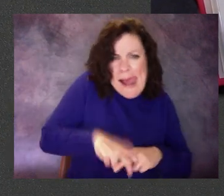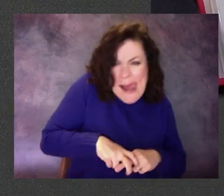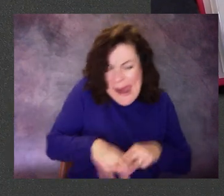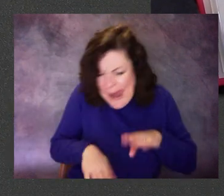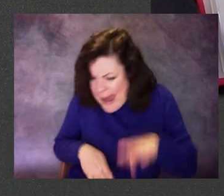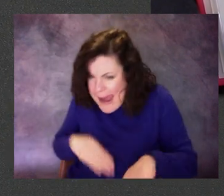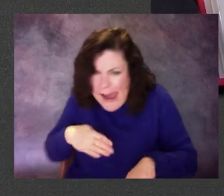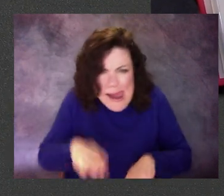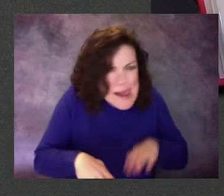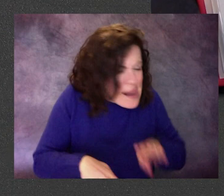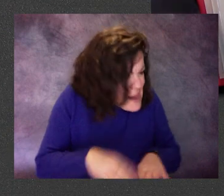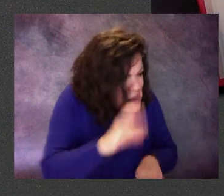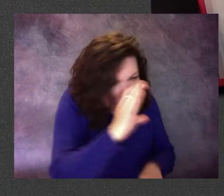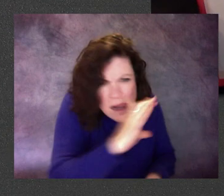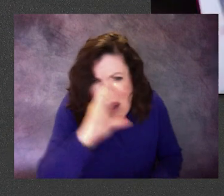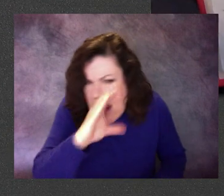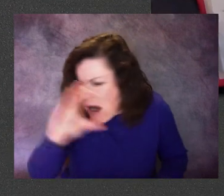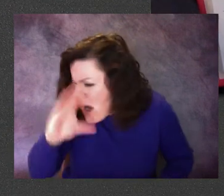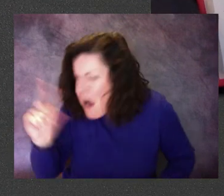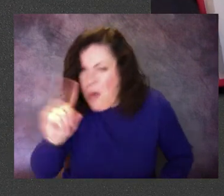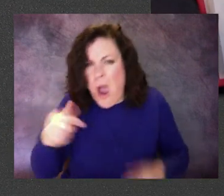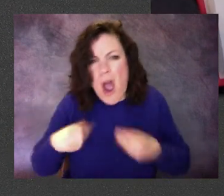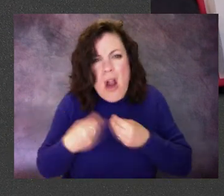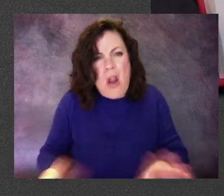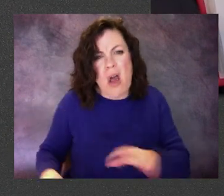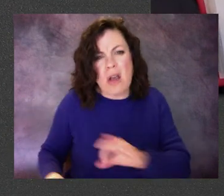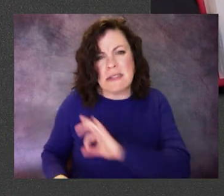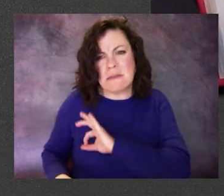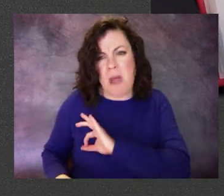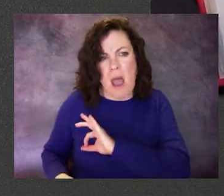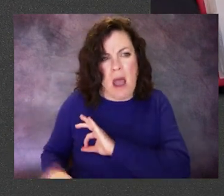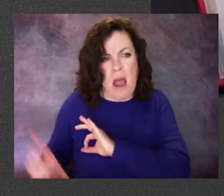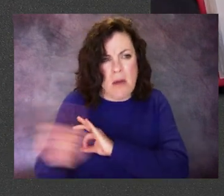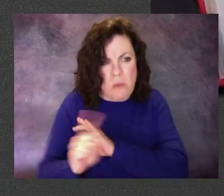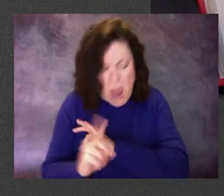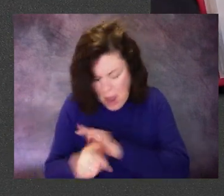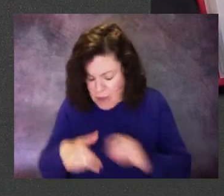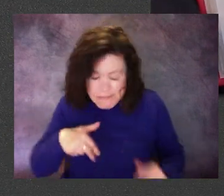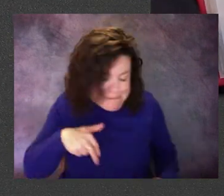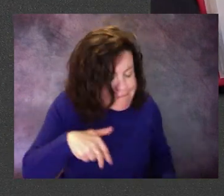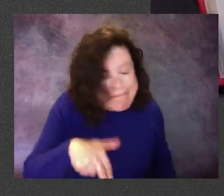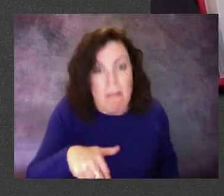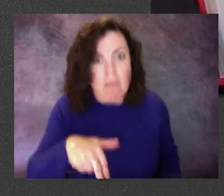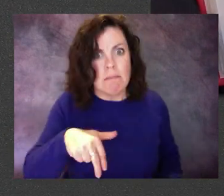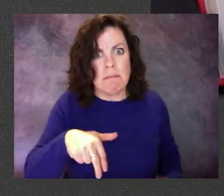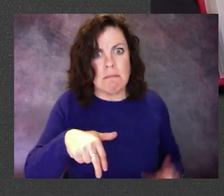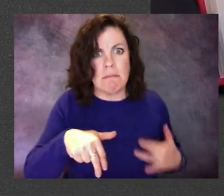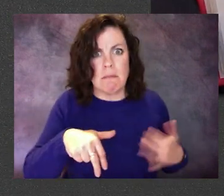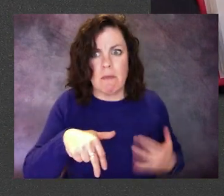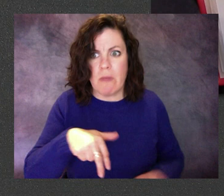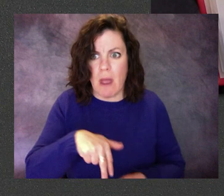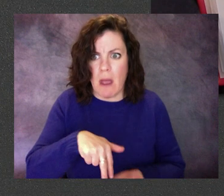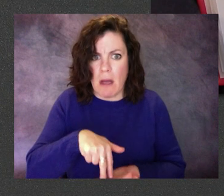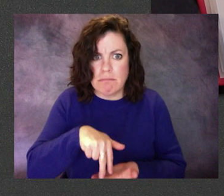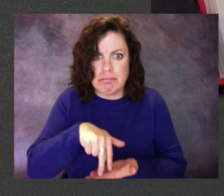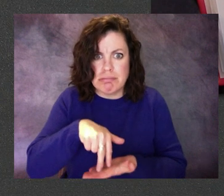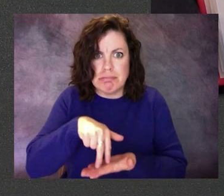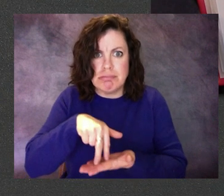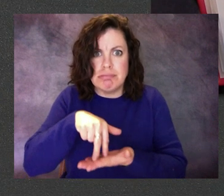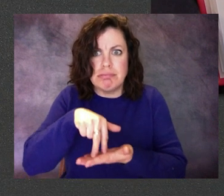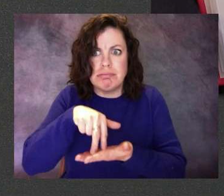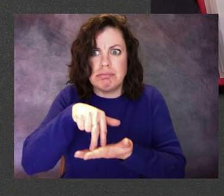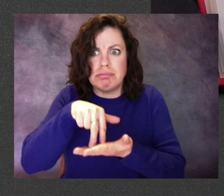everywhere on the floor for his lost button. Suddenly, he felt the floor moving under him. Quite by accident, he had stepped